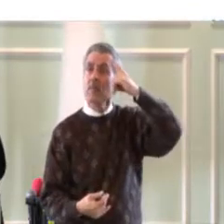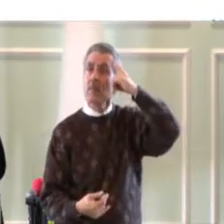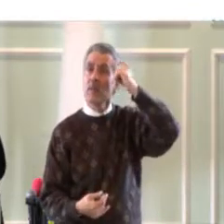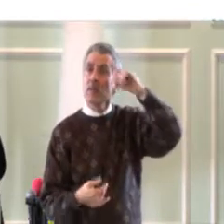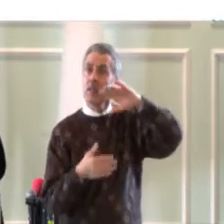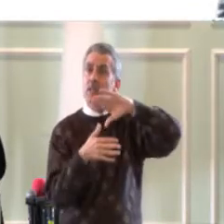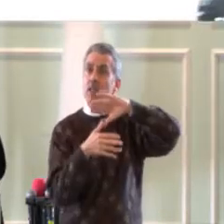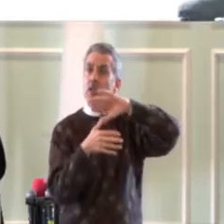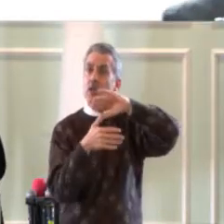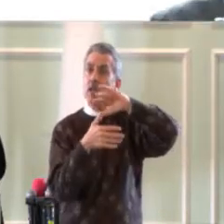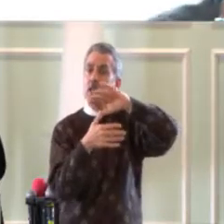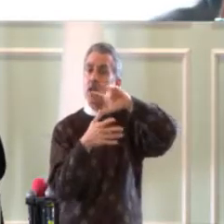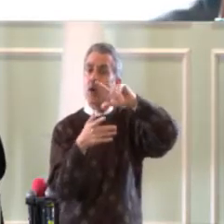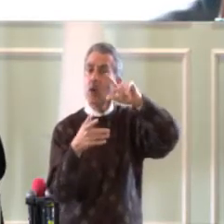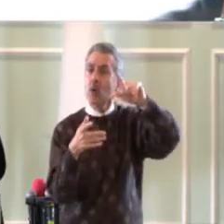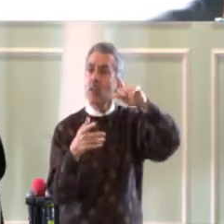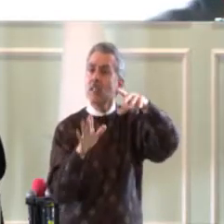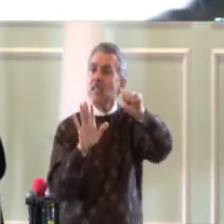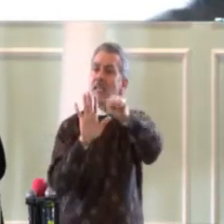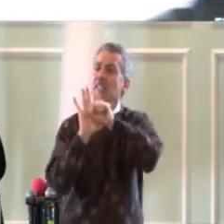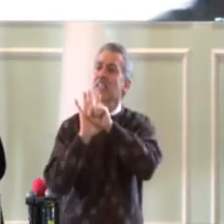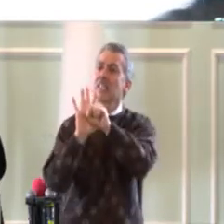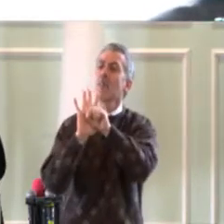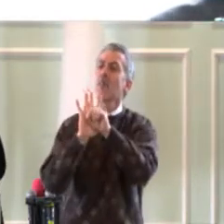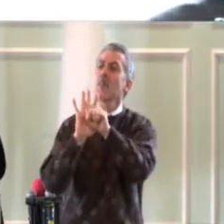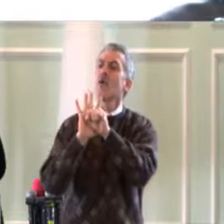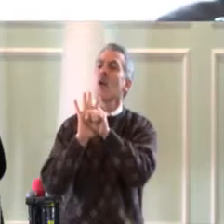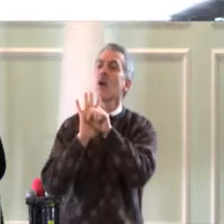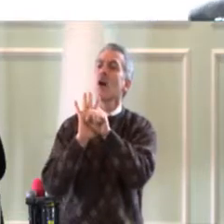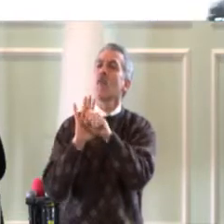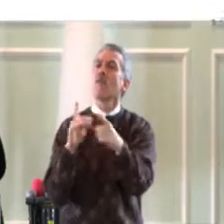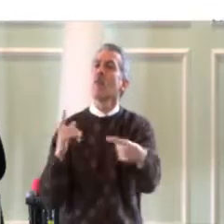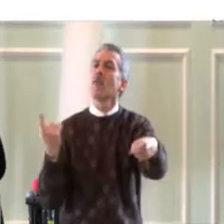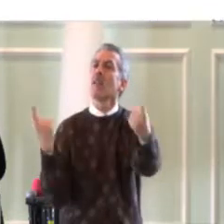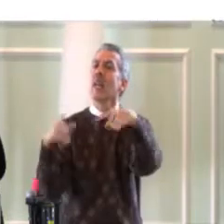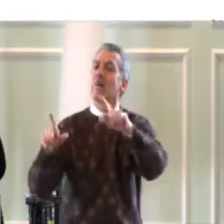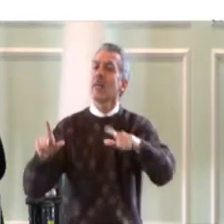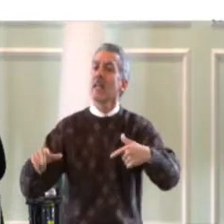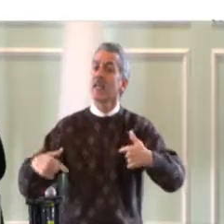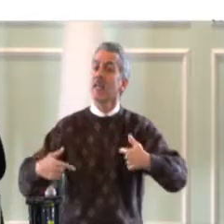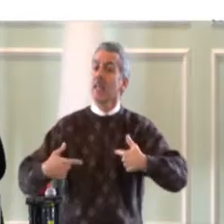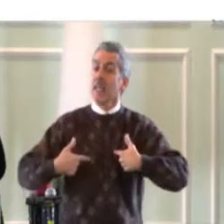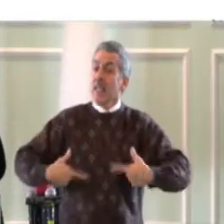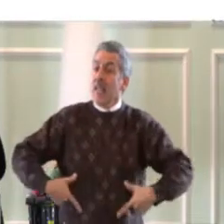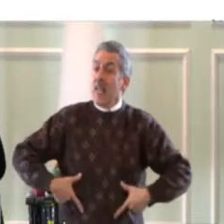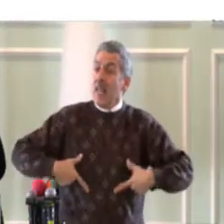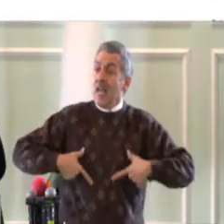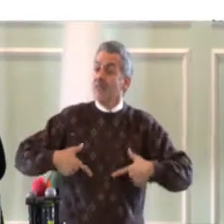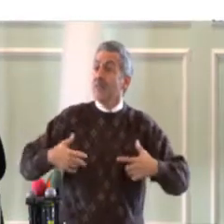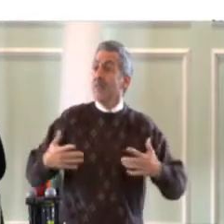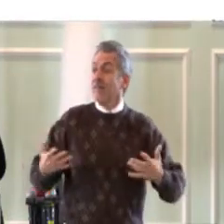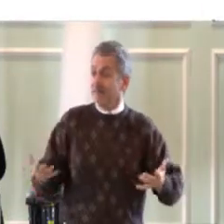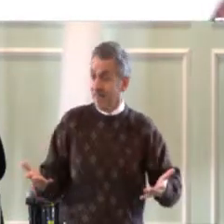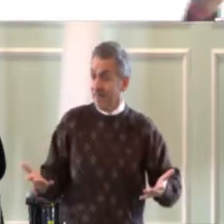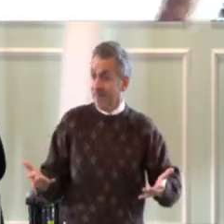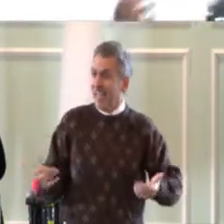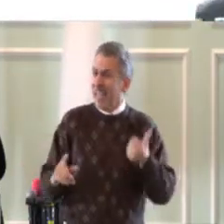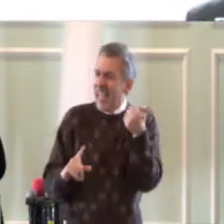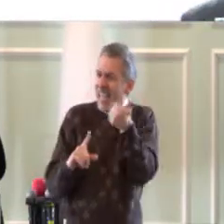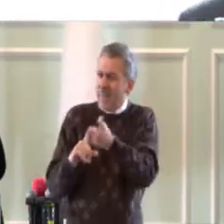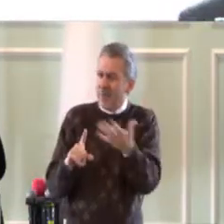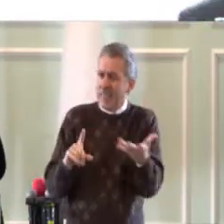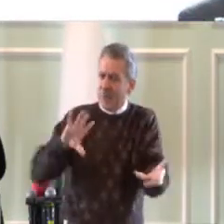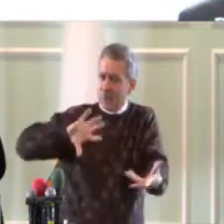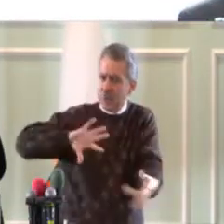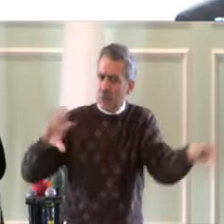tornado was basically a symbol of what was going in Job's life. Everything was turned upside